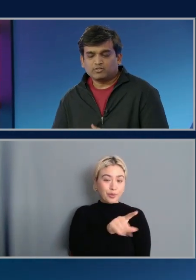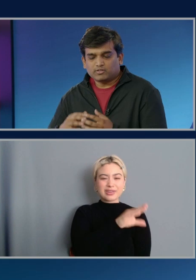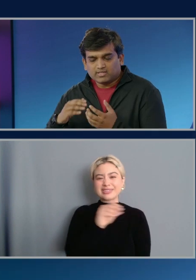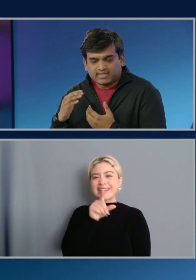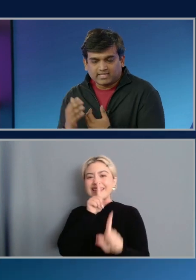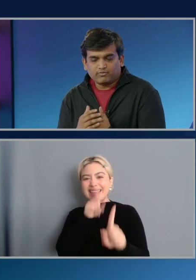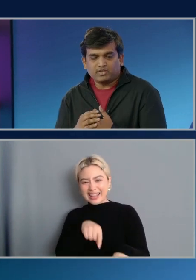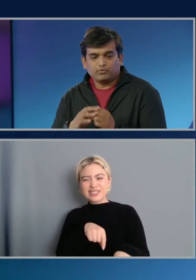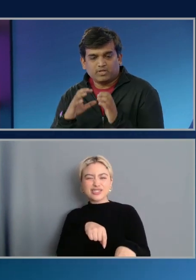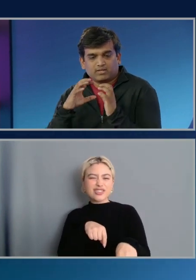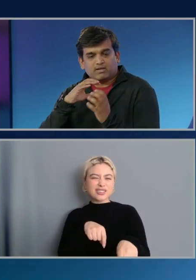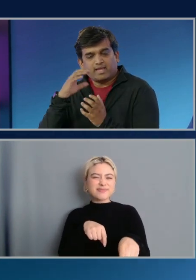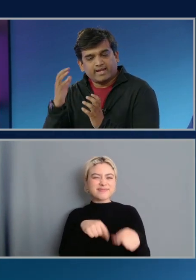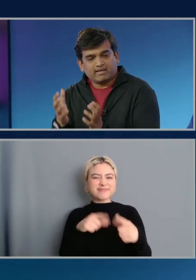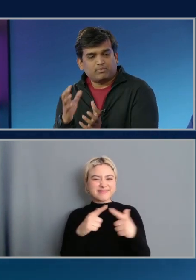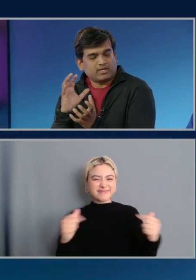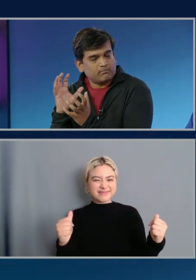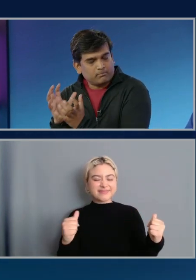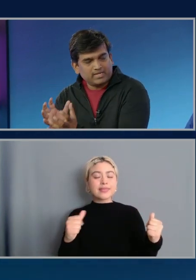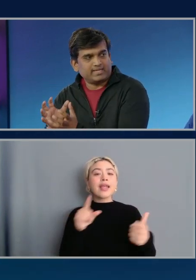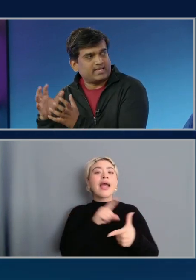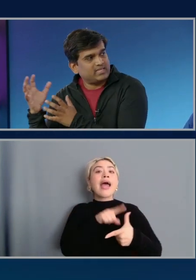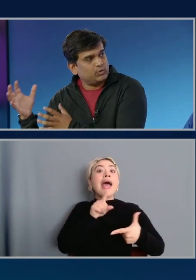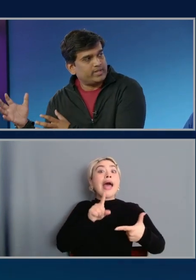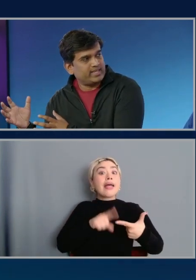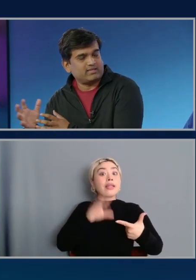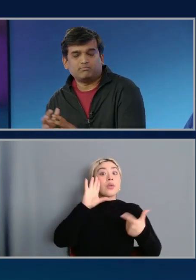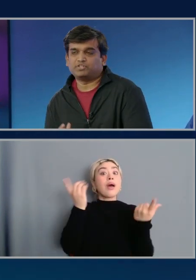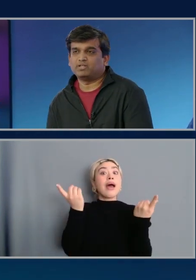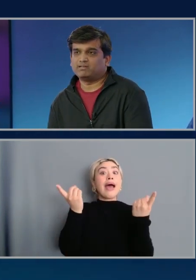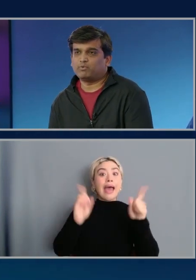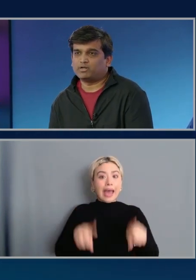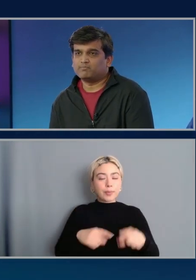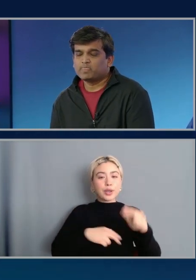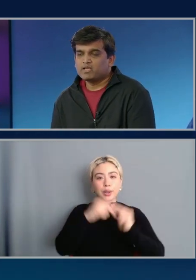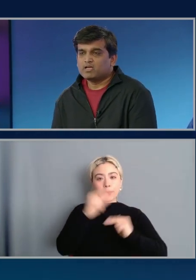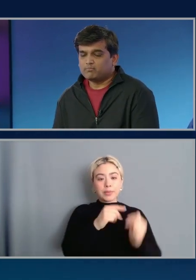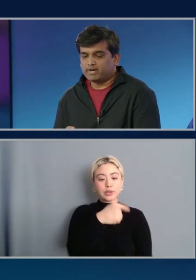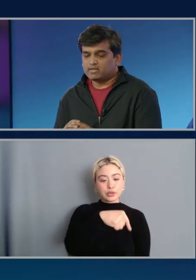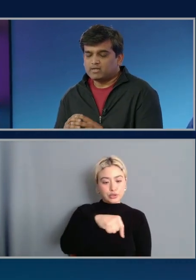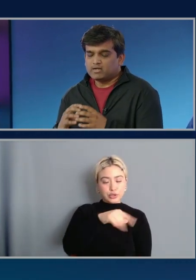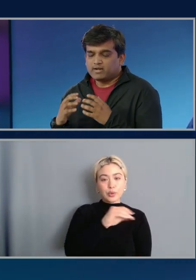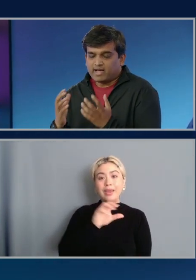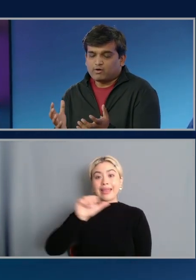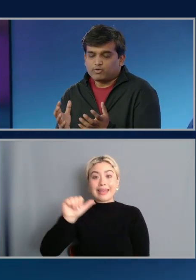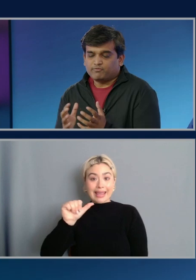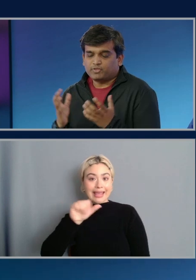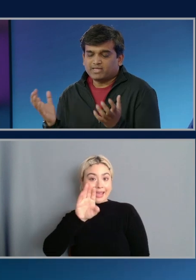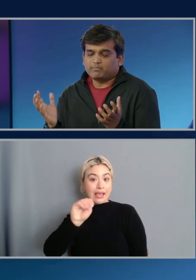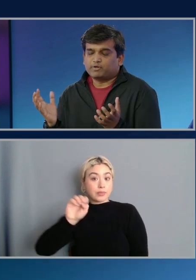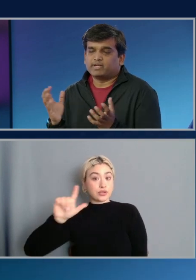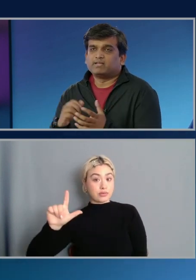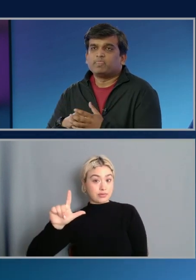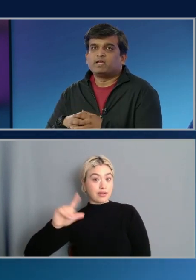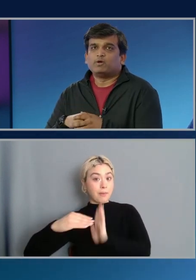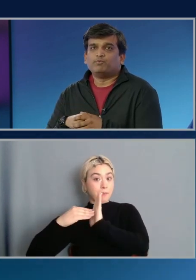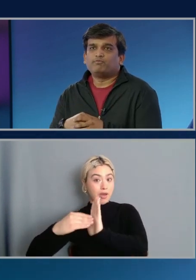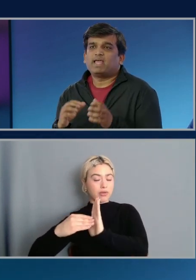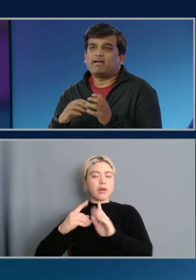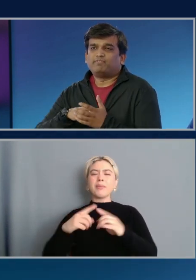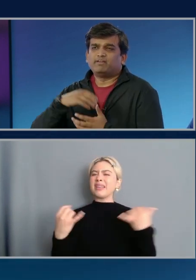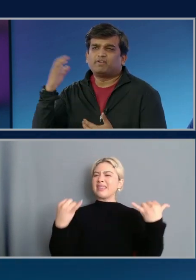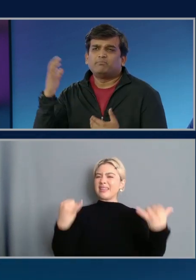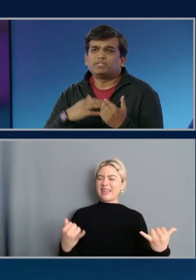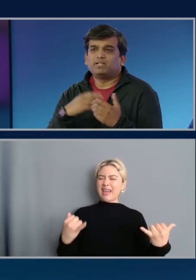Mm-hmm. So that way you will end up building a Q&A machine learning model. But now, if you think about it, we